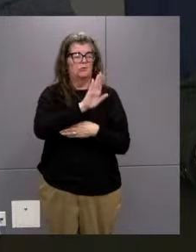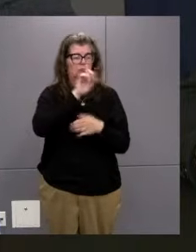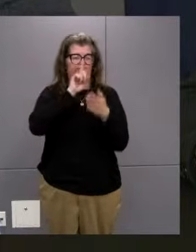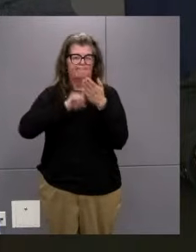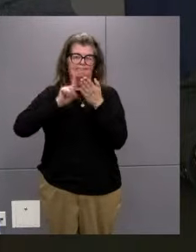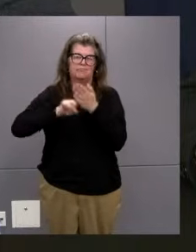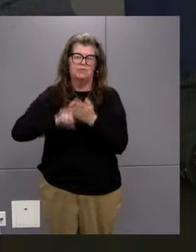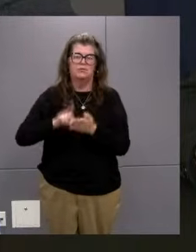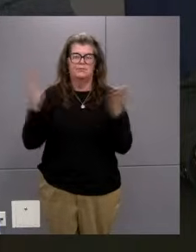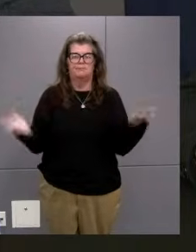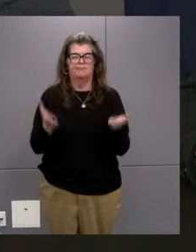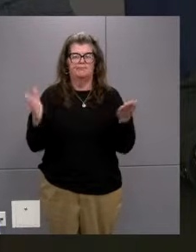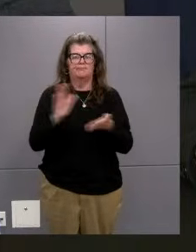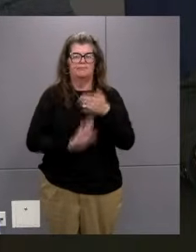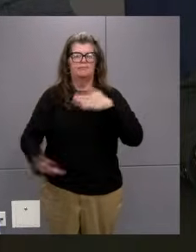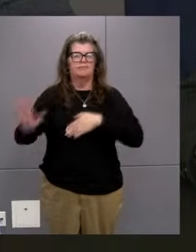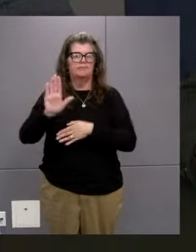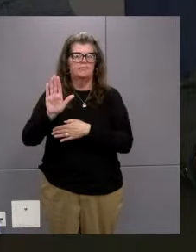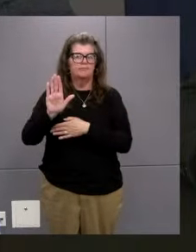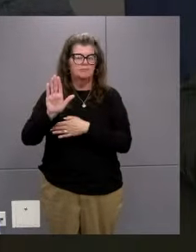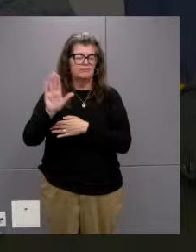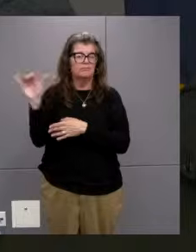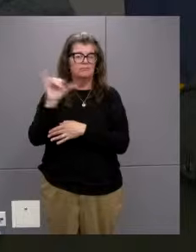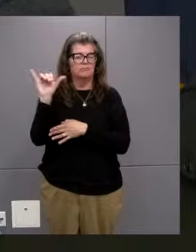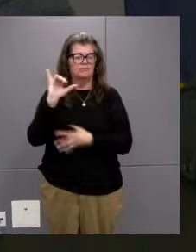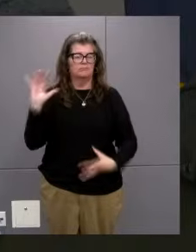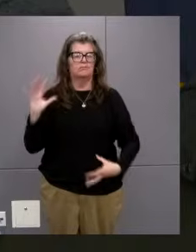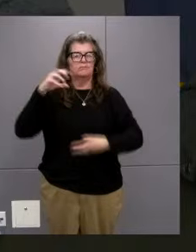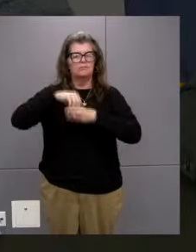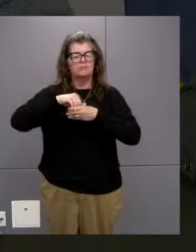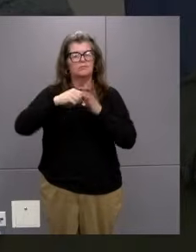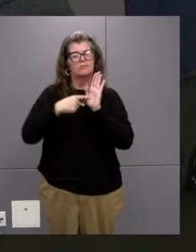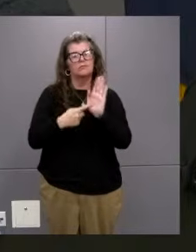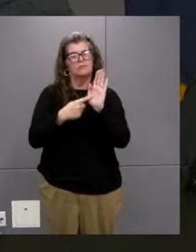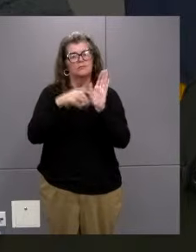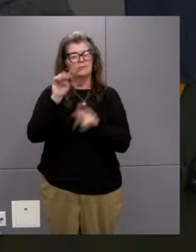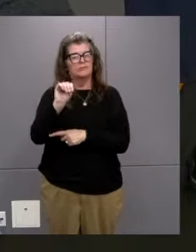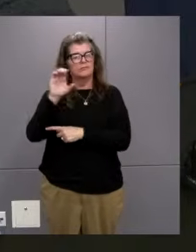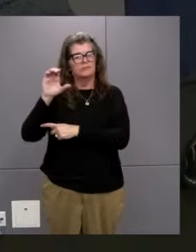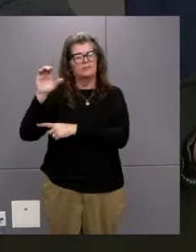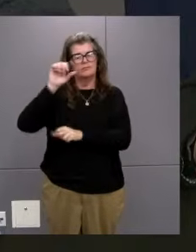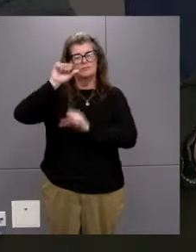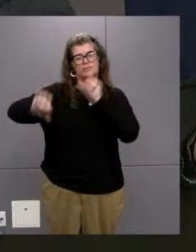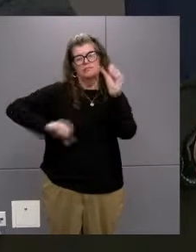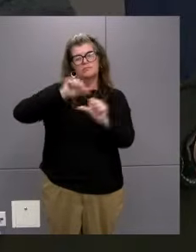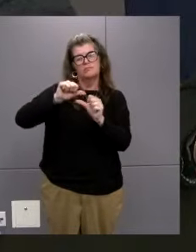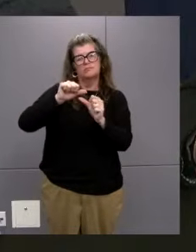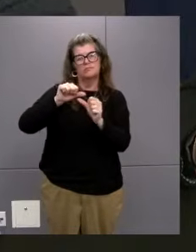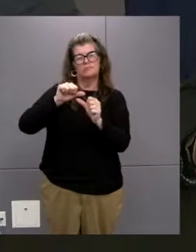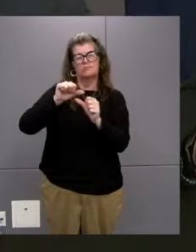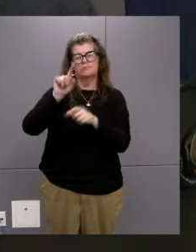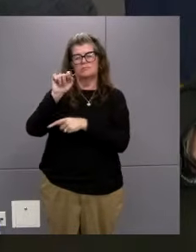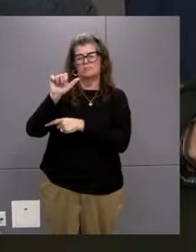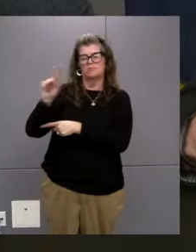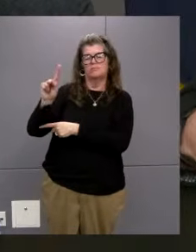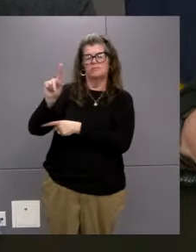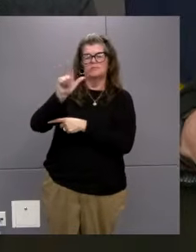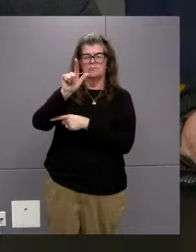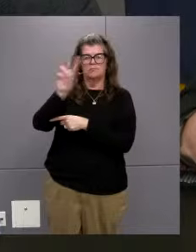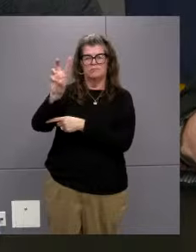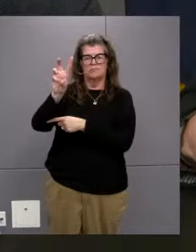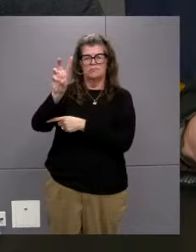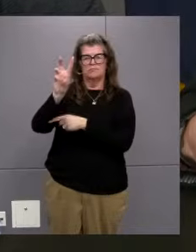the college. She was also part of representing Mott at the Science Talk 26 conference